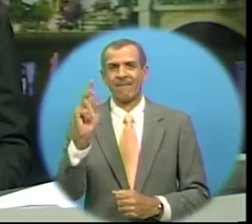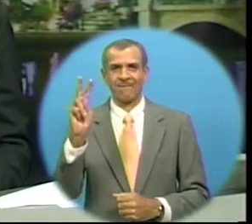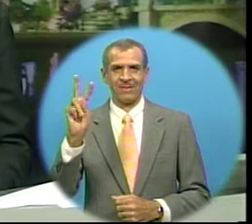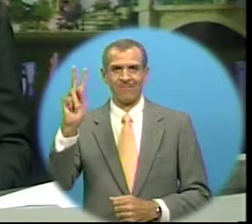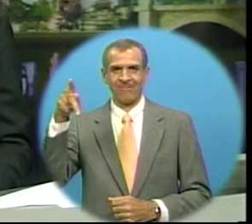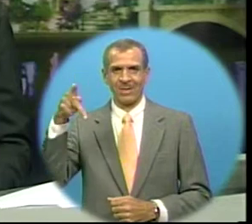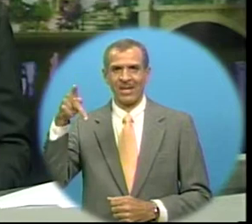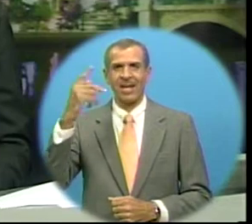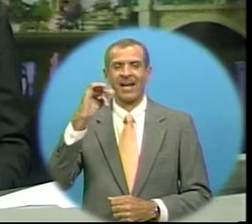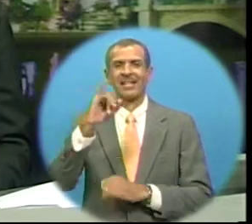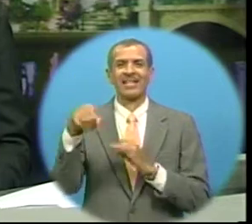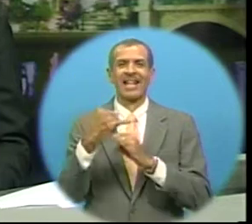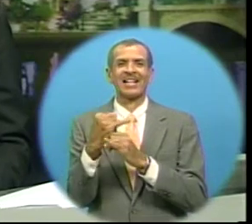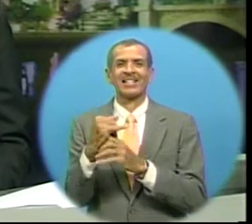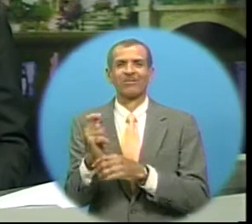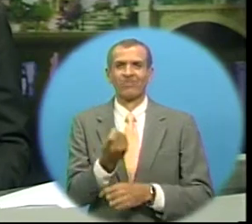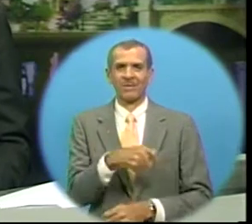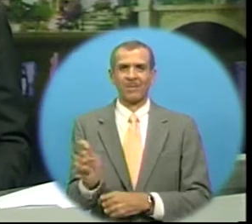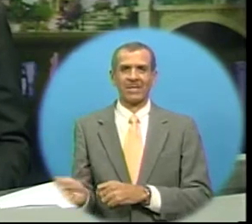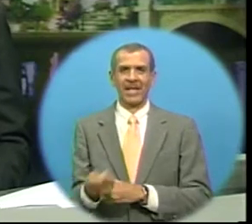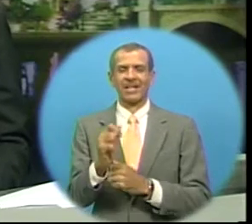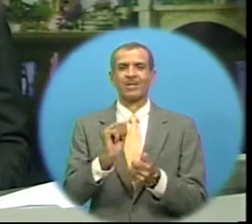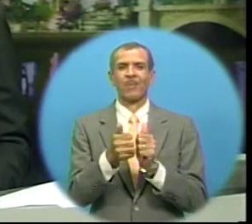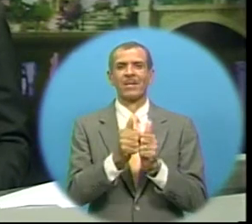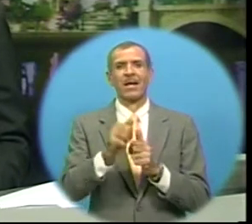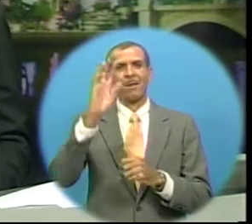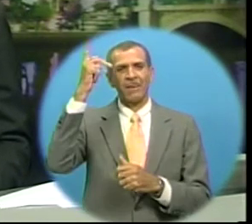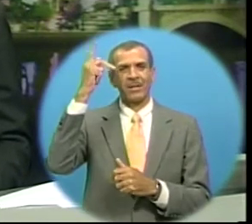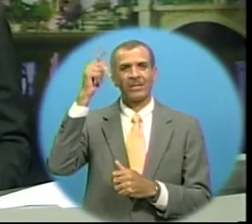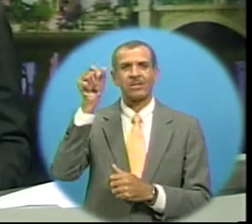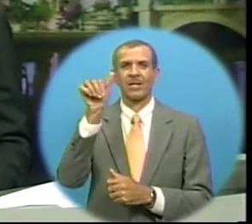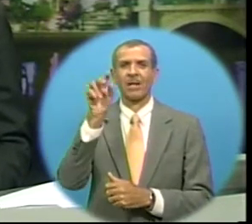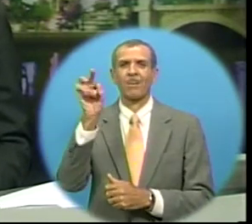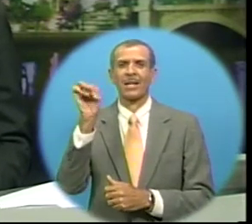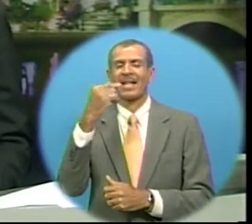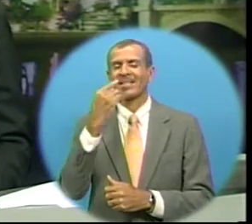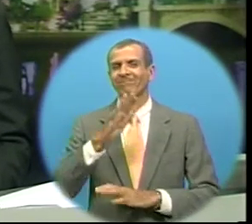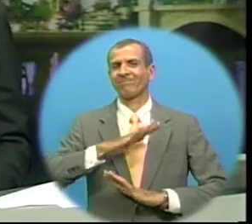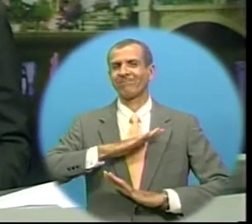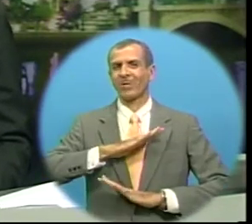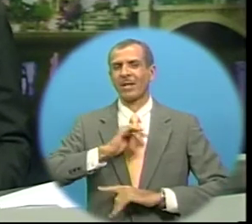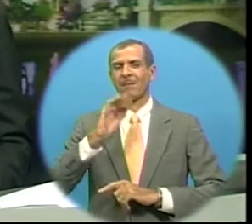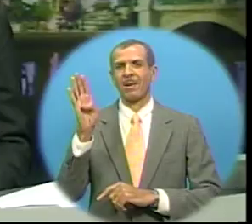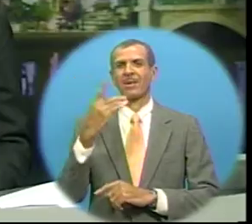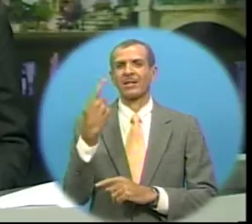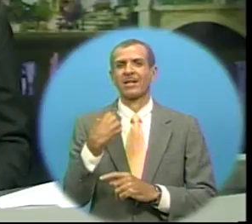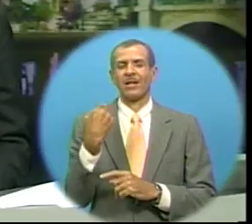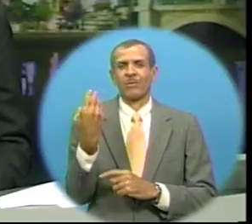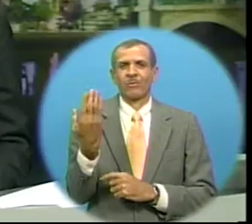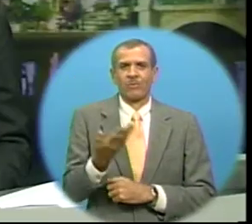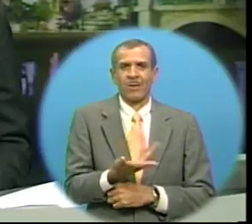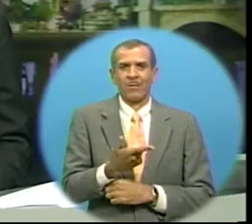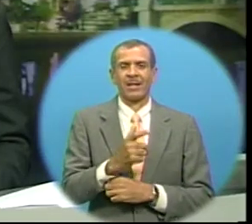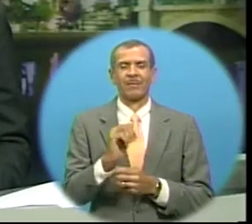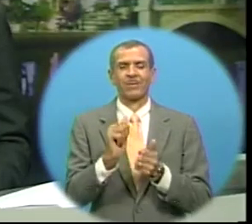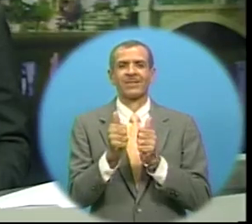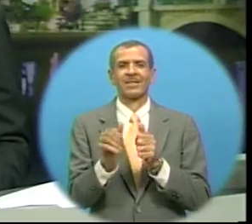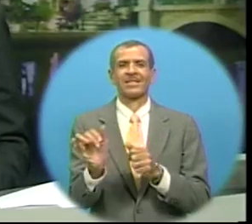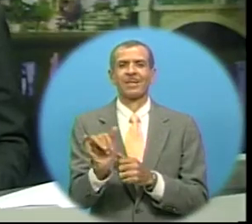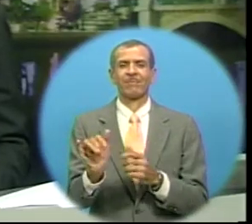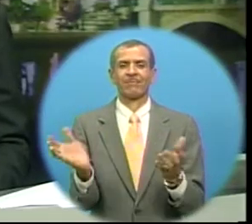President of the International Table Tennis Federation, Patrick Gilman, is pleased that Barbados can host an event of this